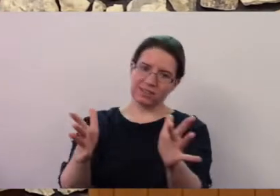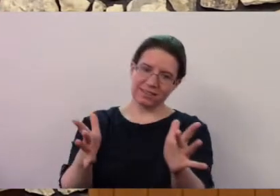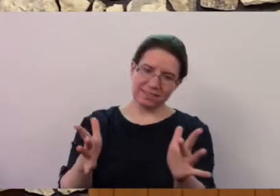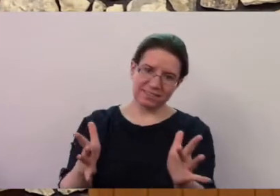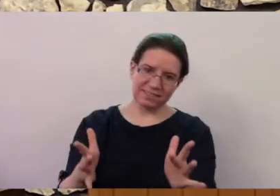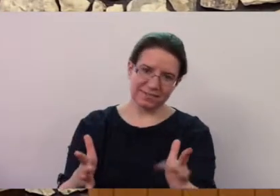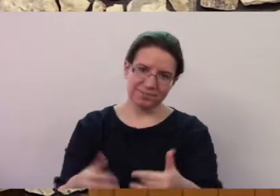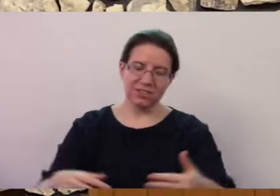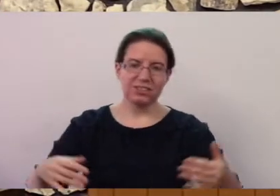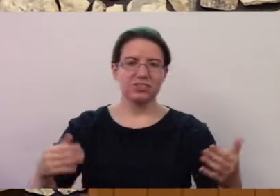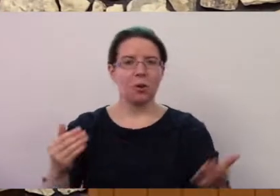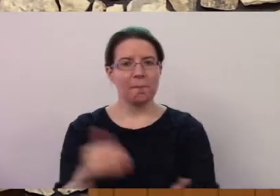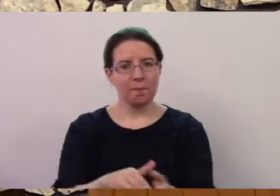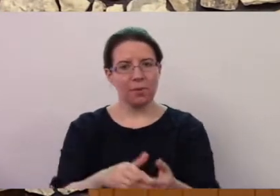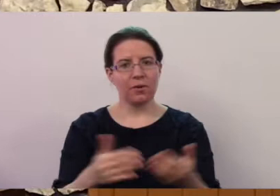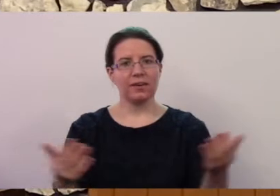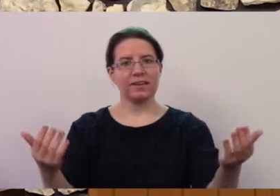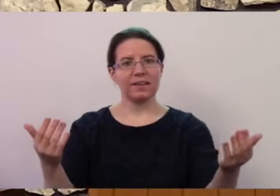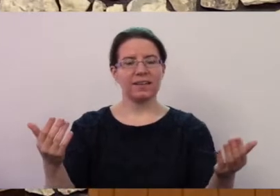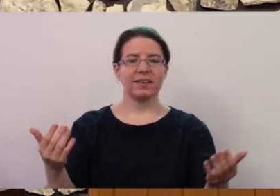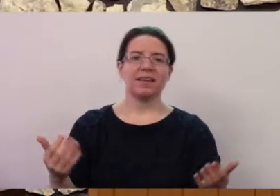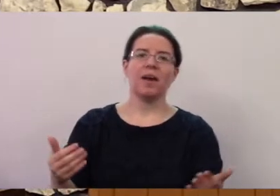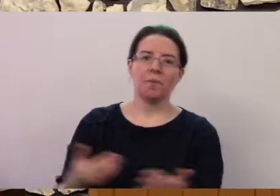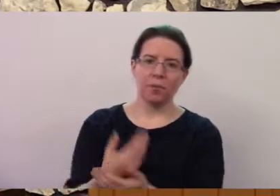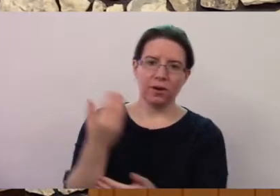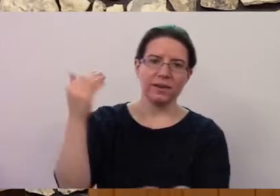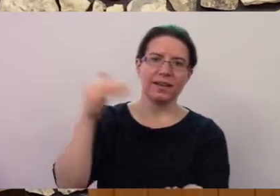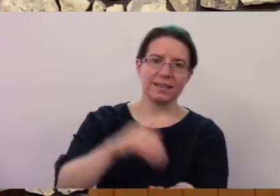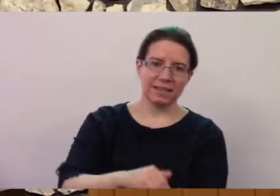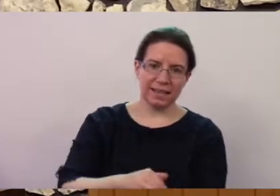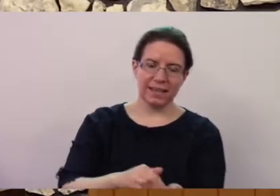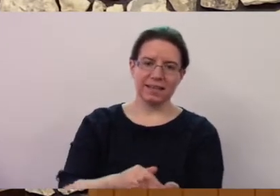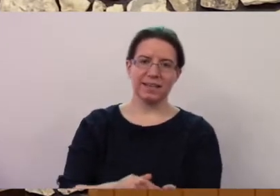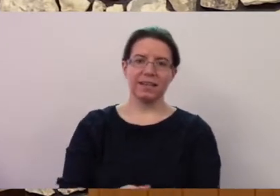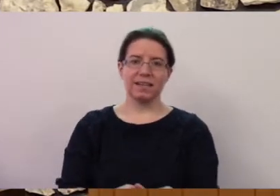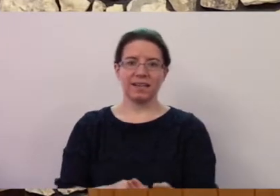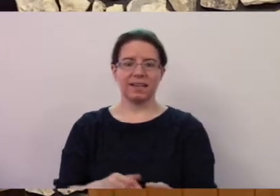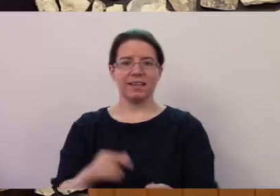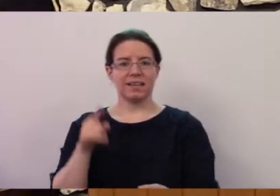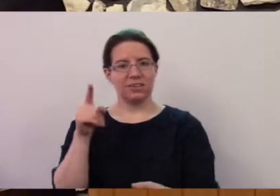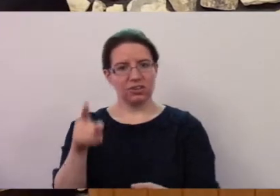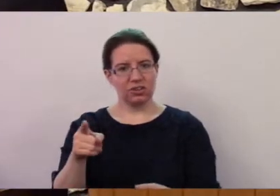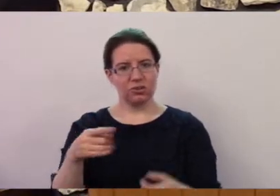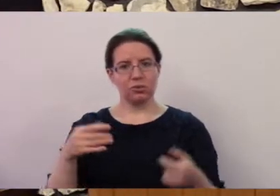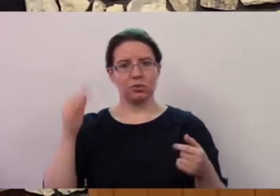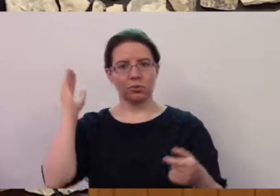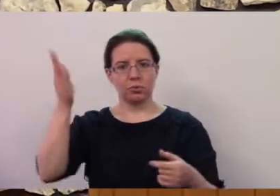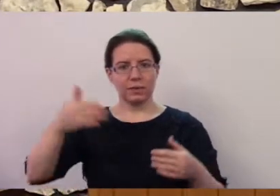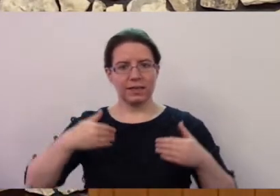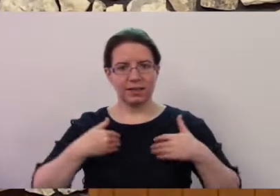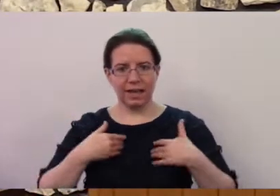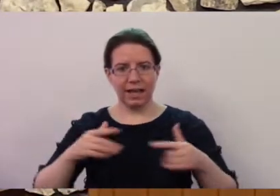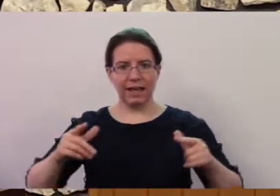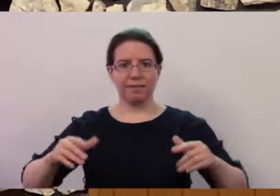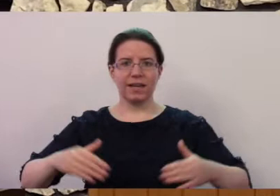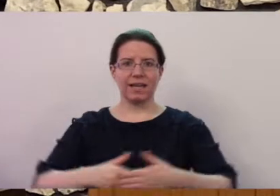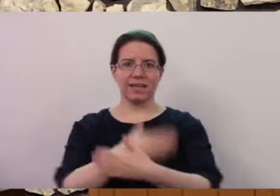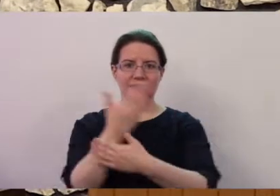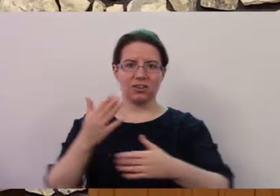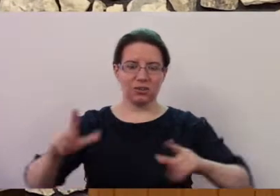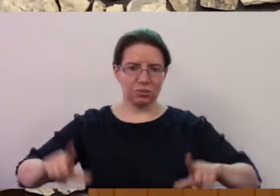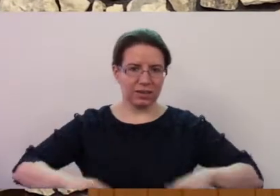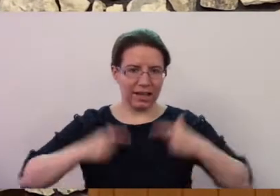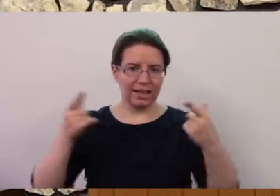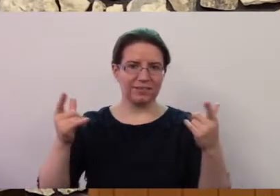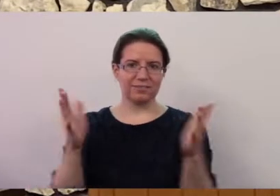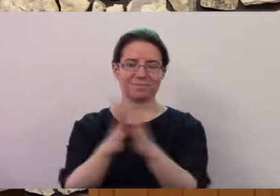Spirit. Hallelujah. Amen. And when you do, you'll have a new life. Hallelujah, hallelujah, hallelujah. Thank you, God.